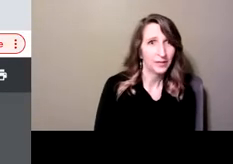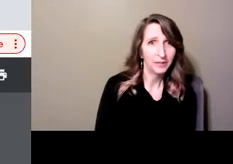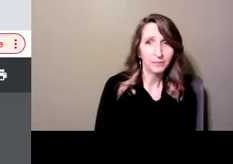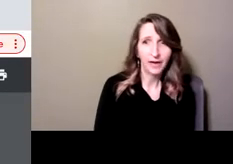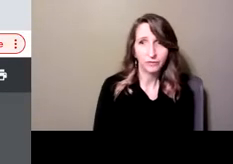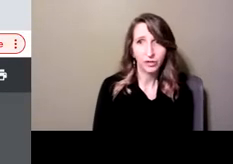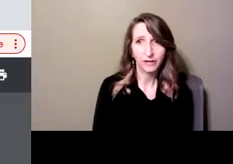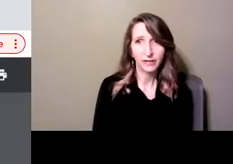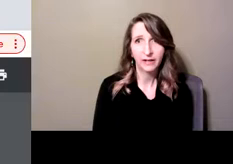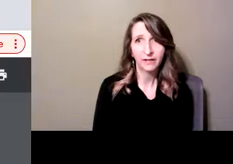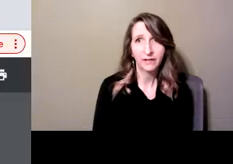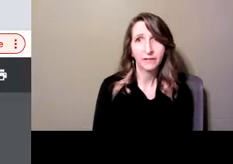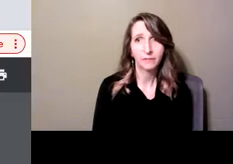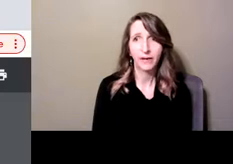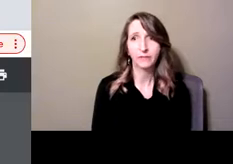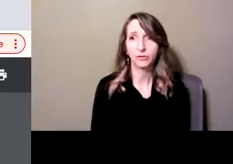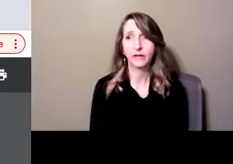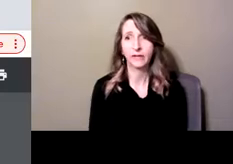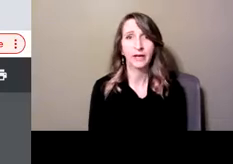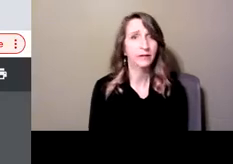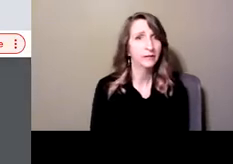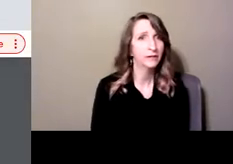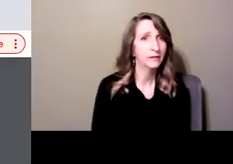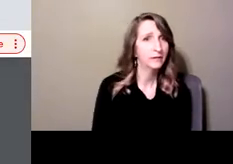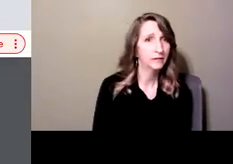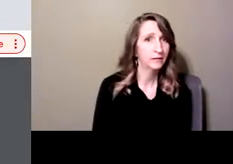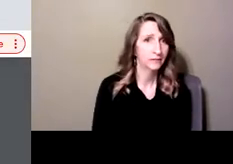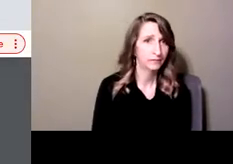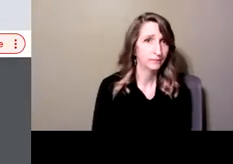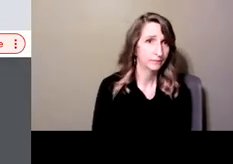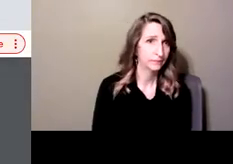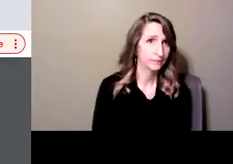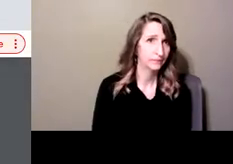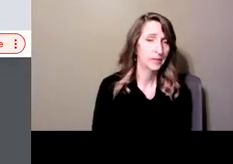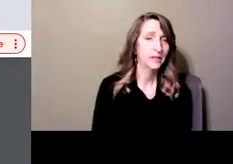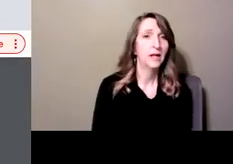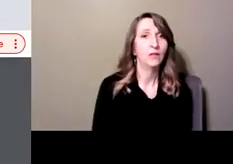Would that be Baton Rouge area? Baton Rouge area.